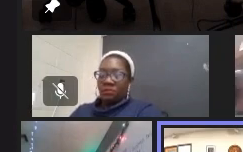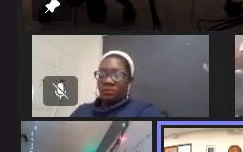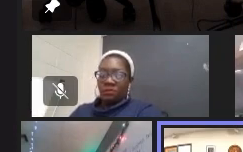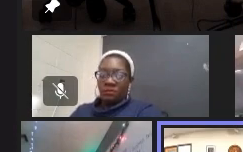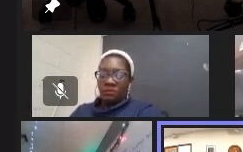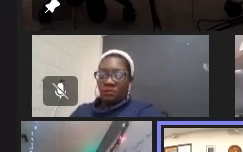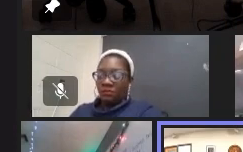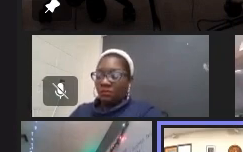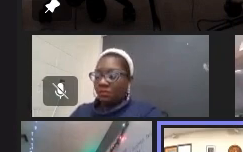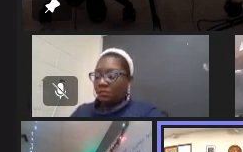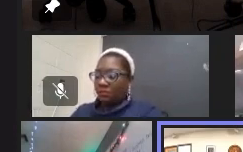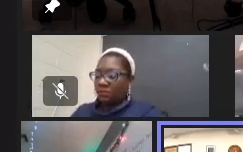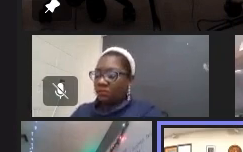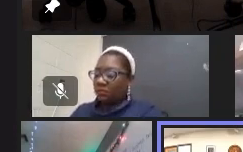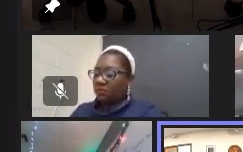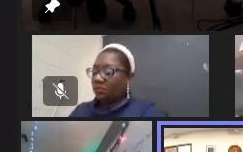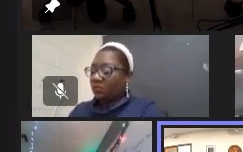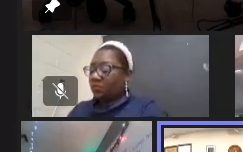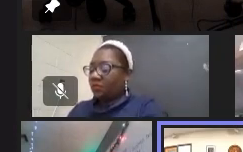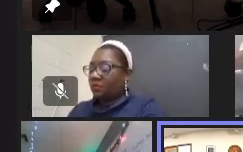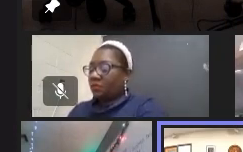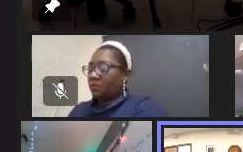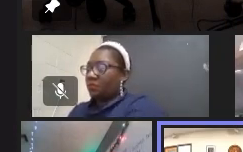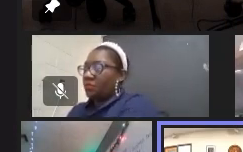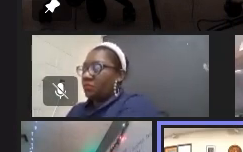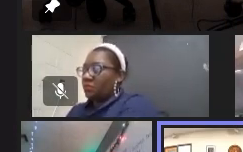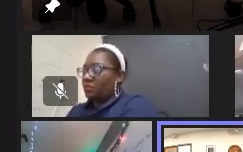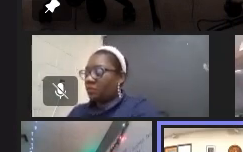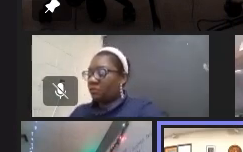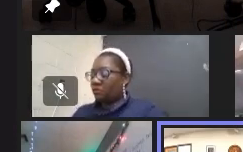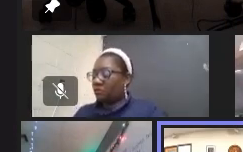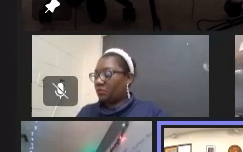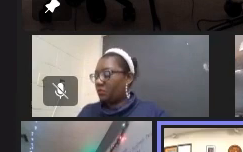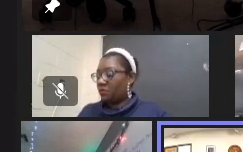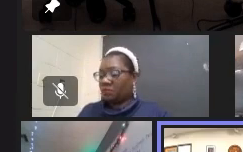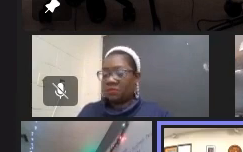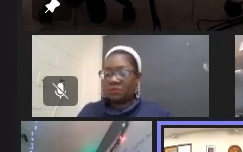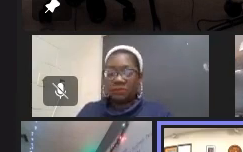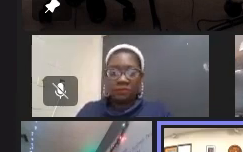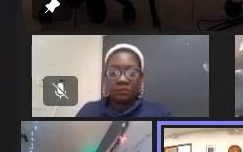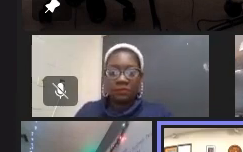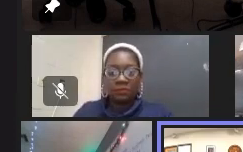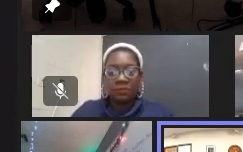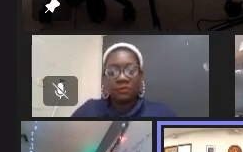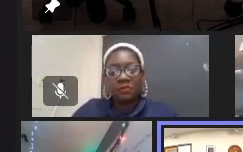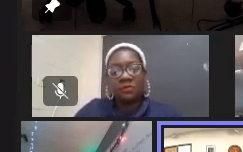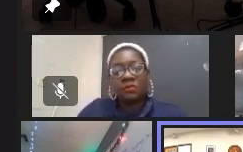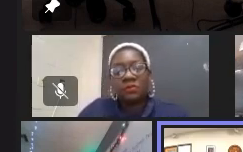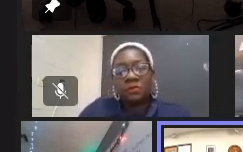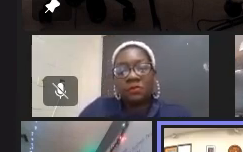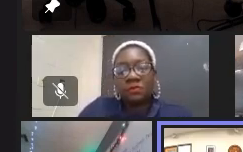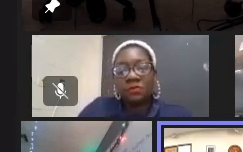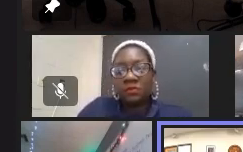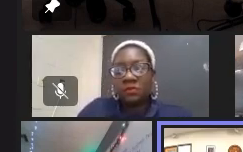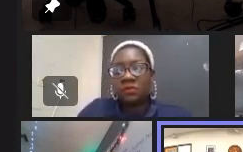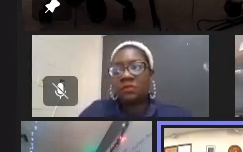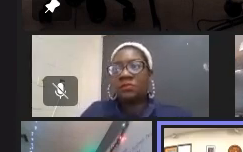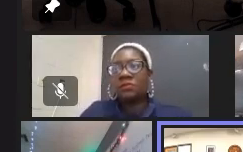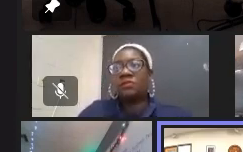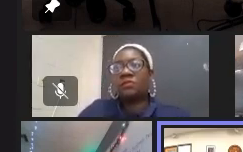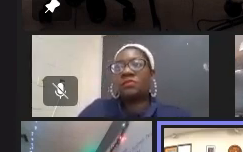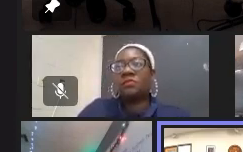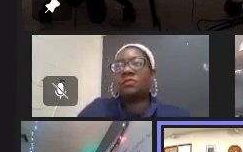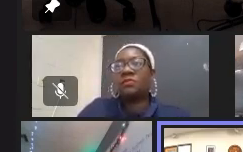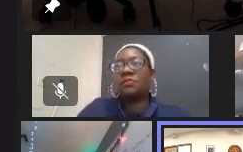and Accountability. And we learned that the TAC was interested in accountability data